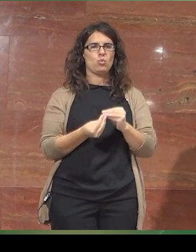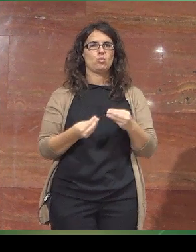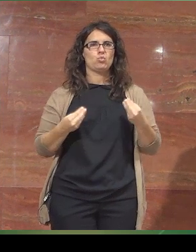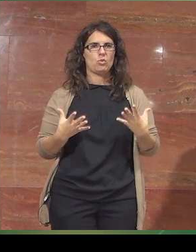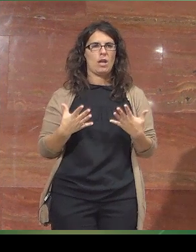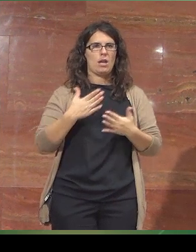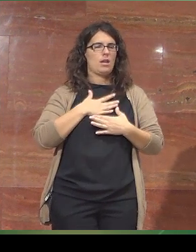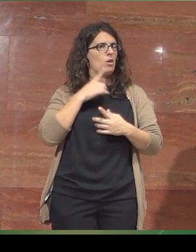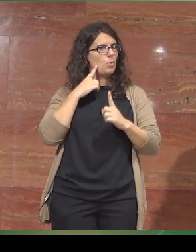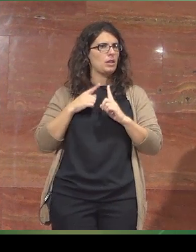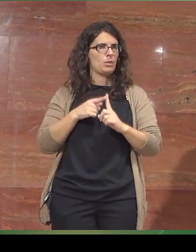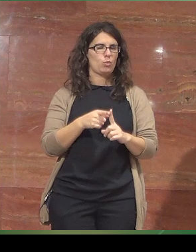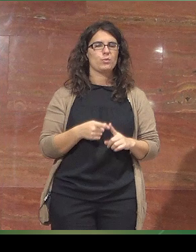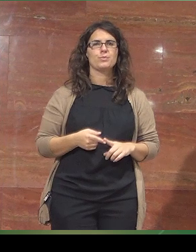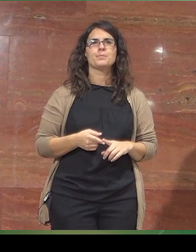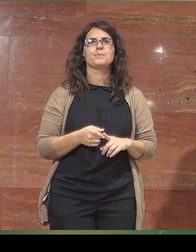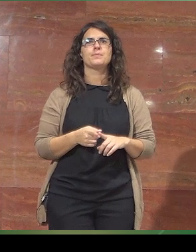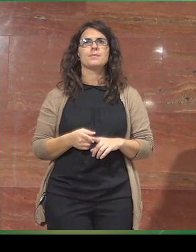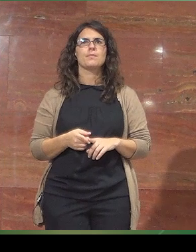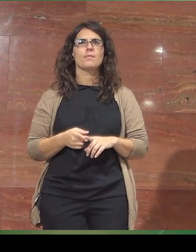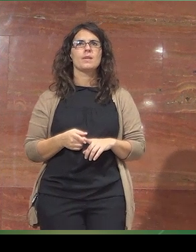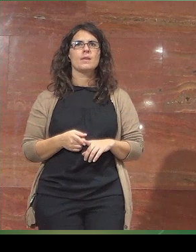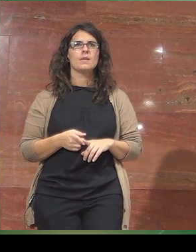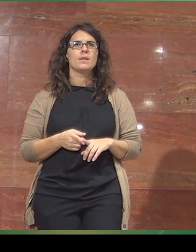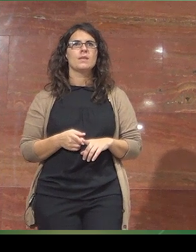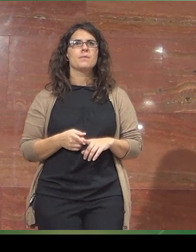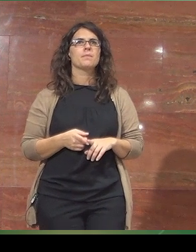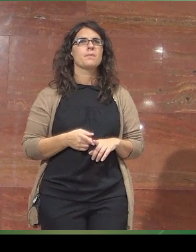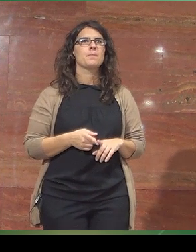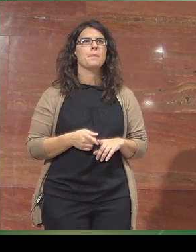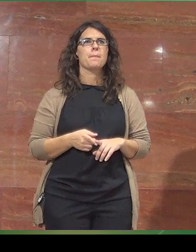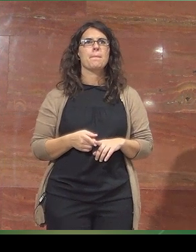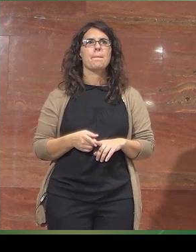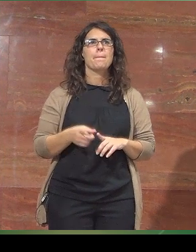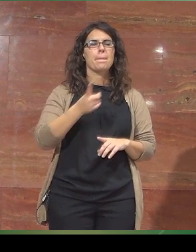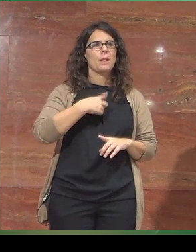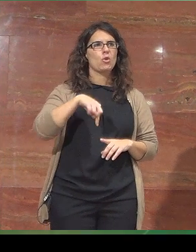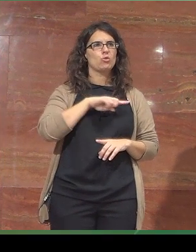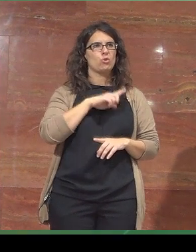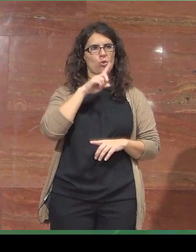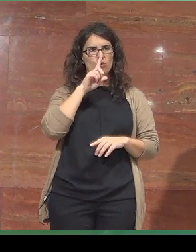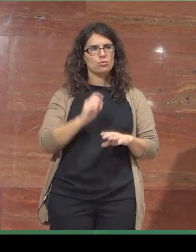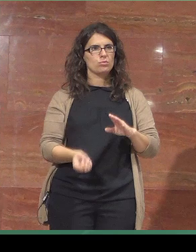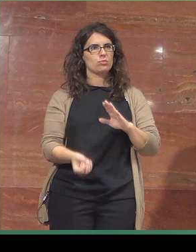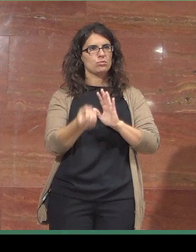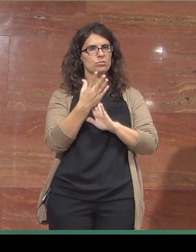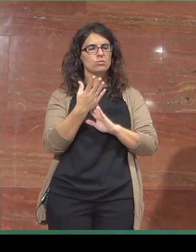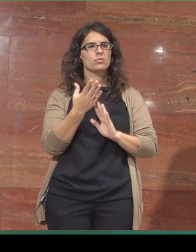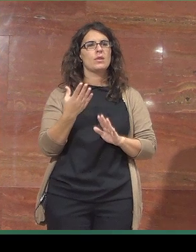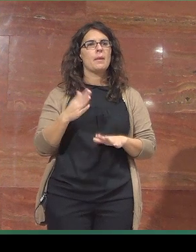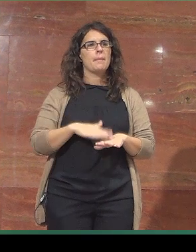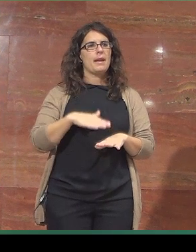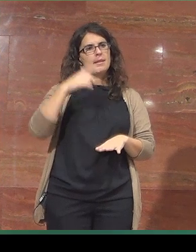We developed a set of wayfinding principles about consistent naming, about